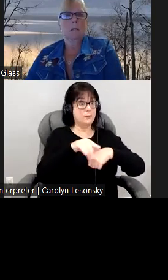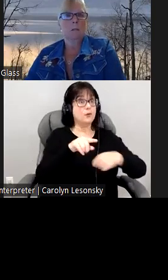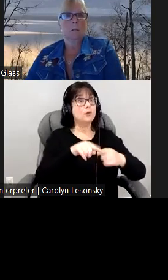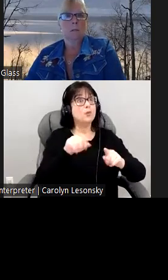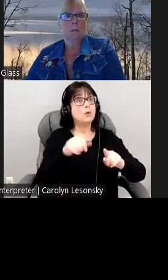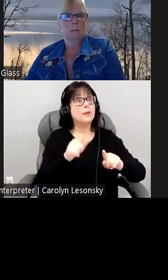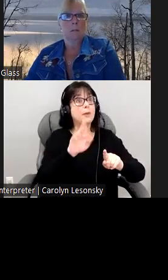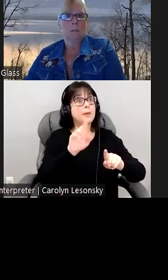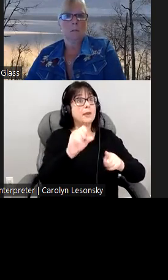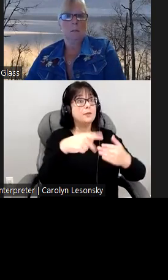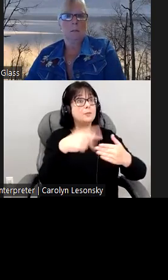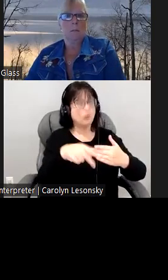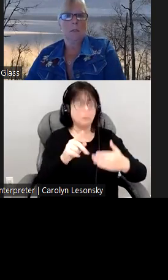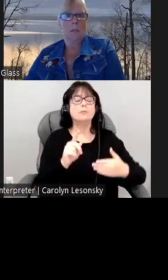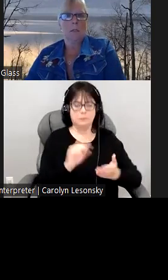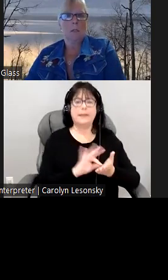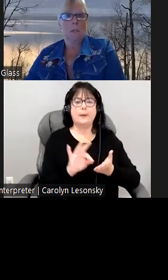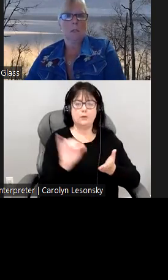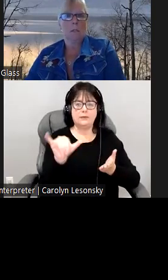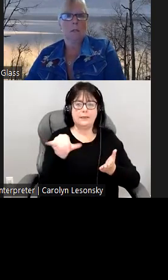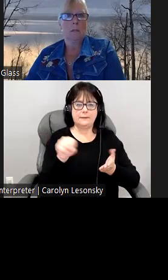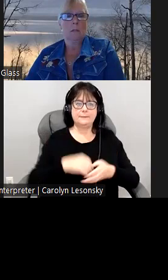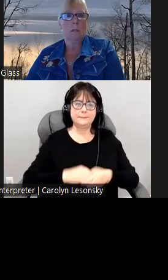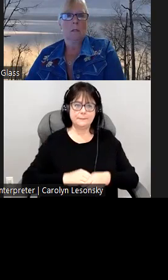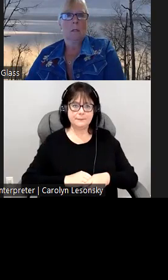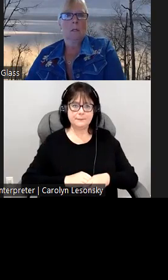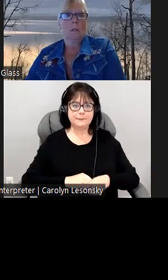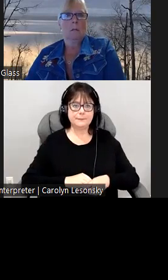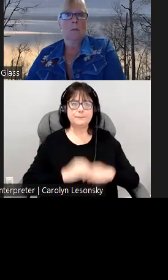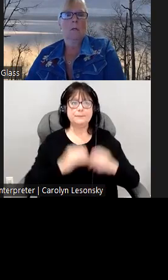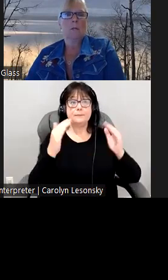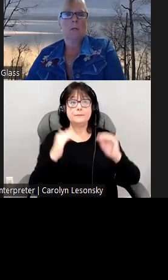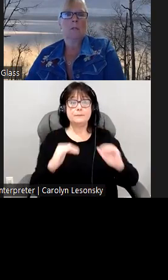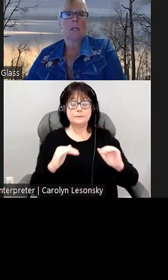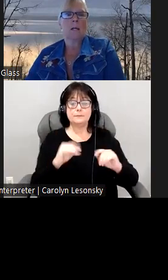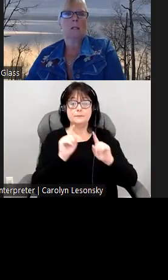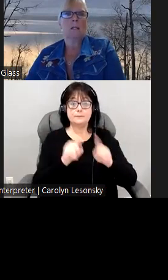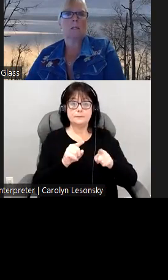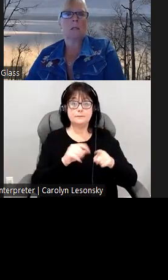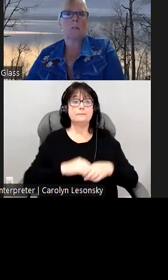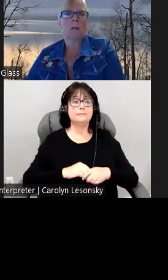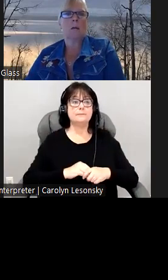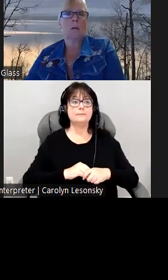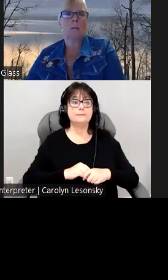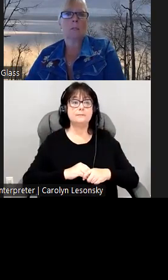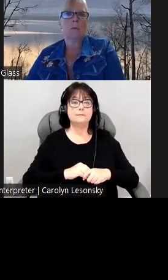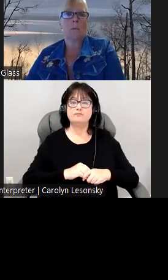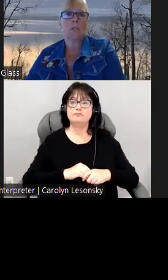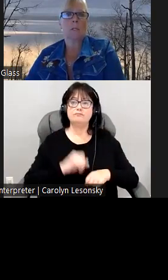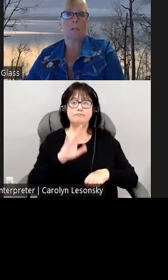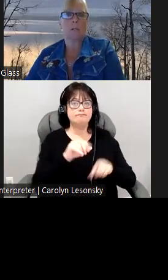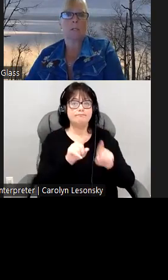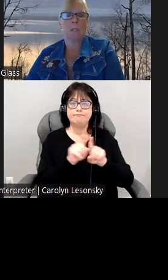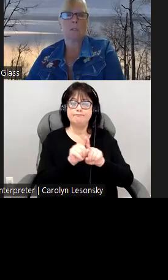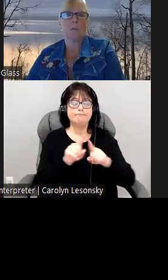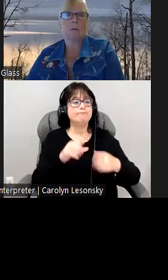Okay, and I'll just zip along here. We also have exactly the same outcomes information